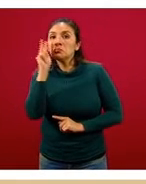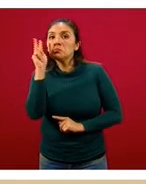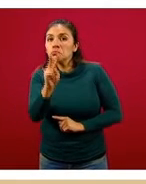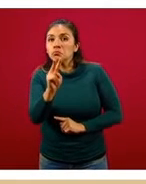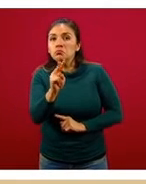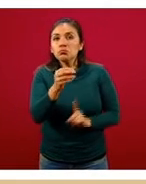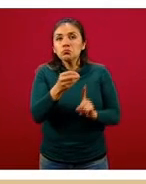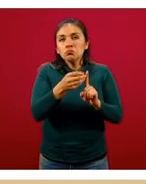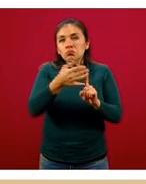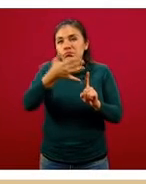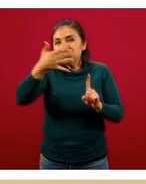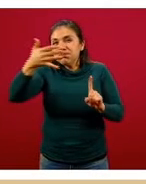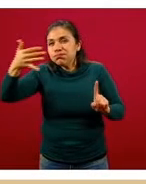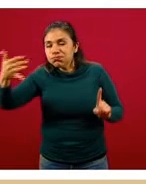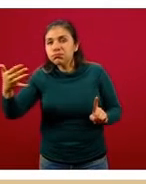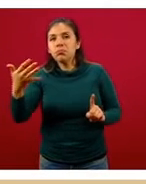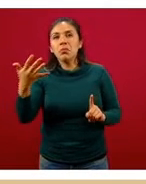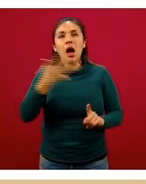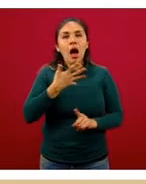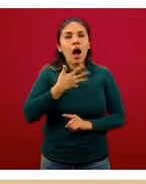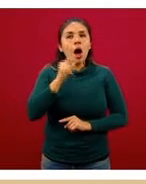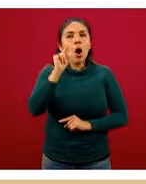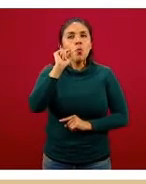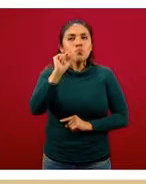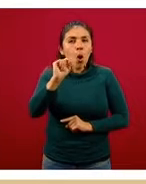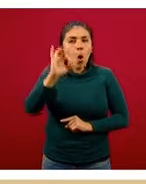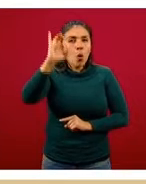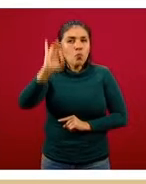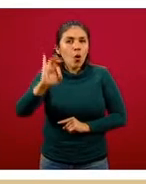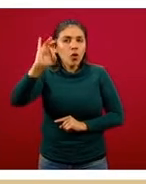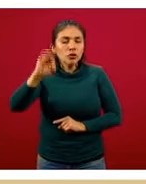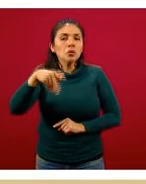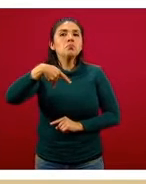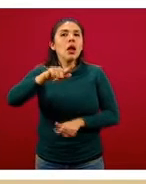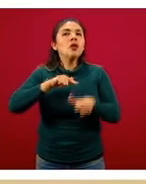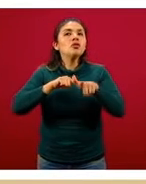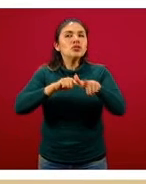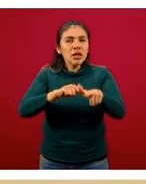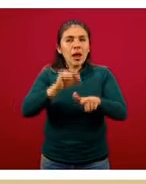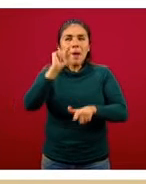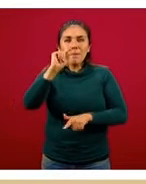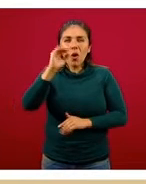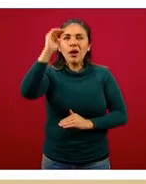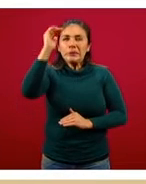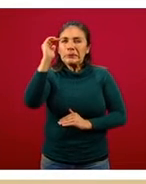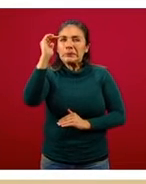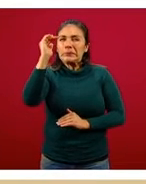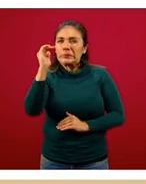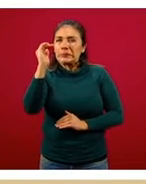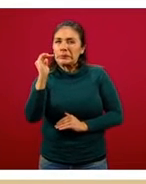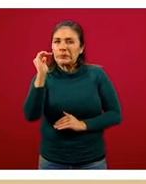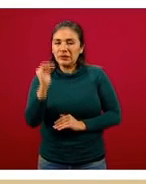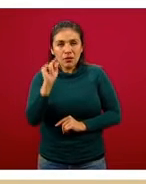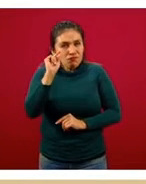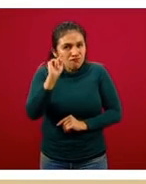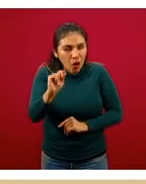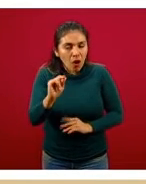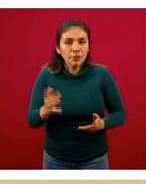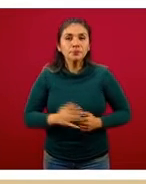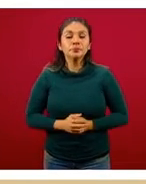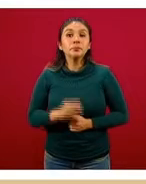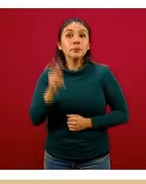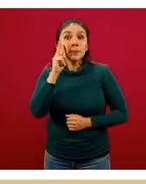pandemic percentage, meaning the percentage of active cases, meaning the ones who have